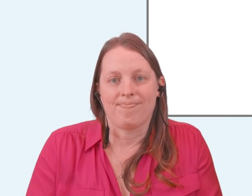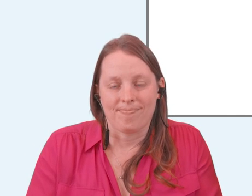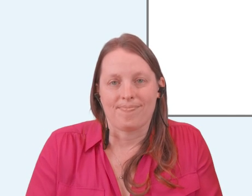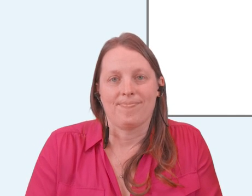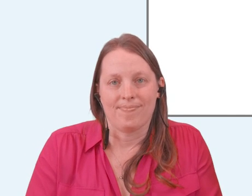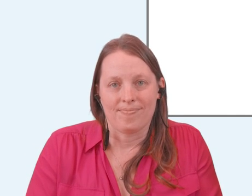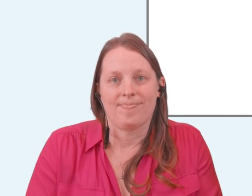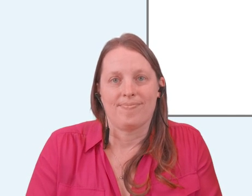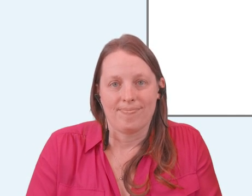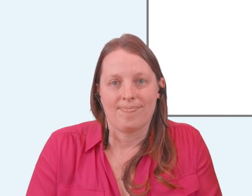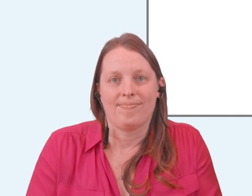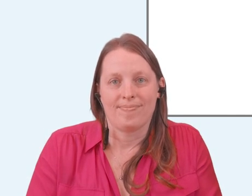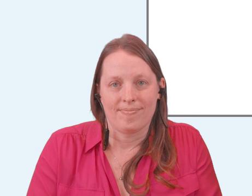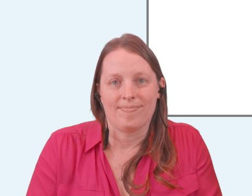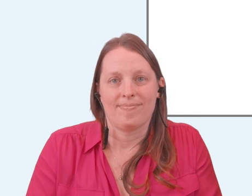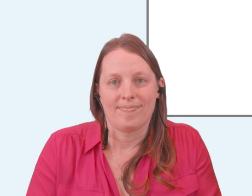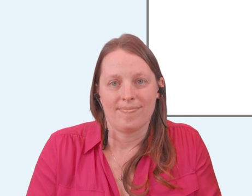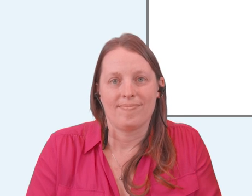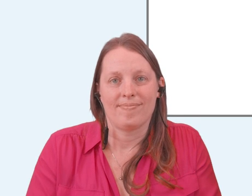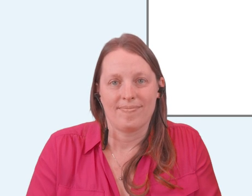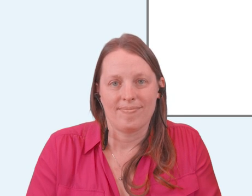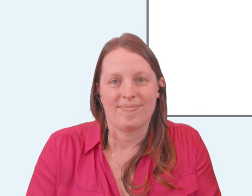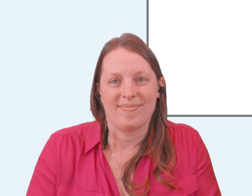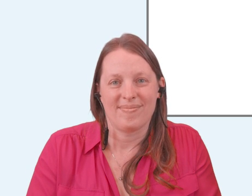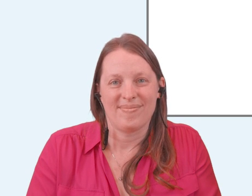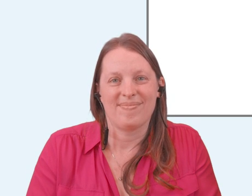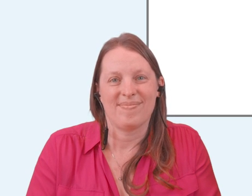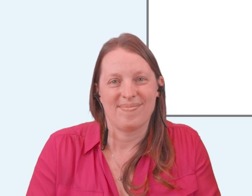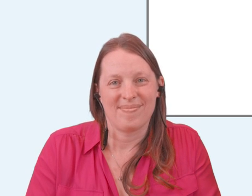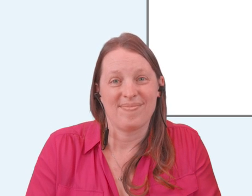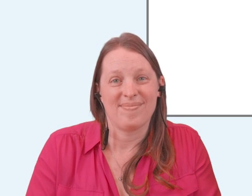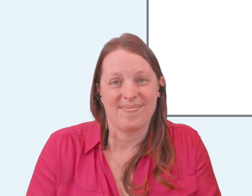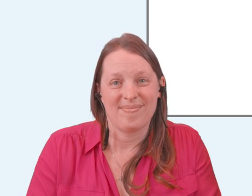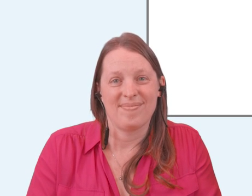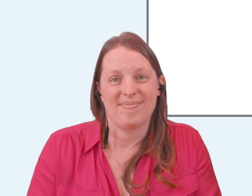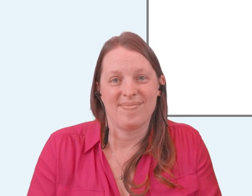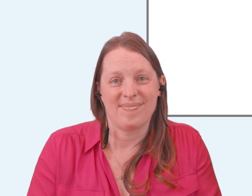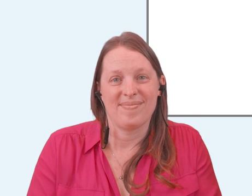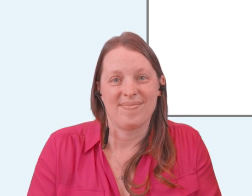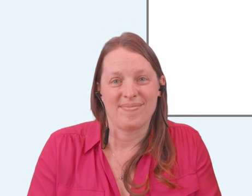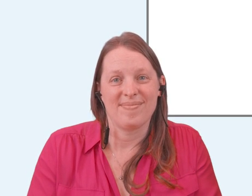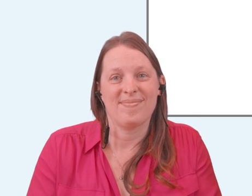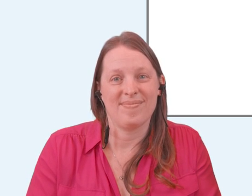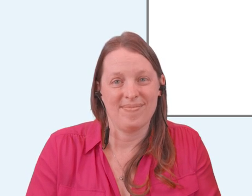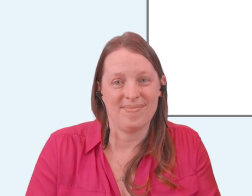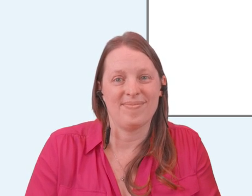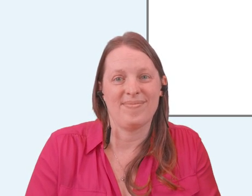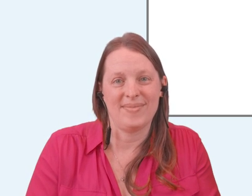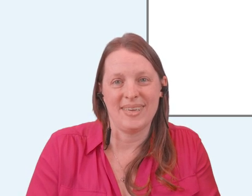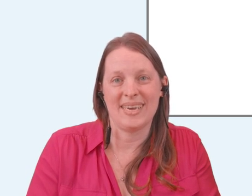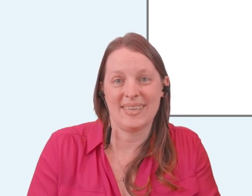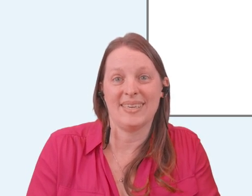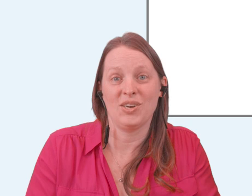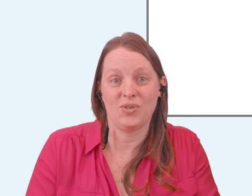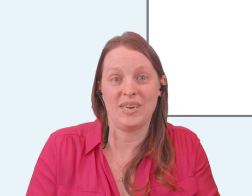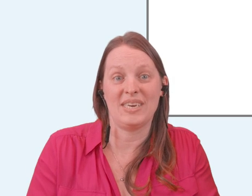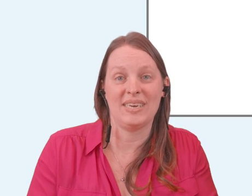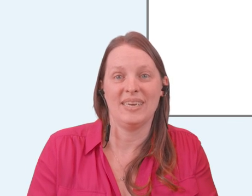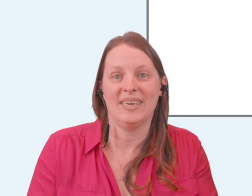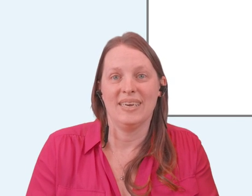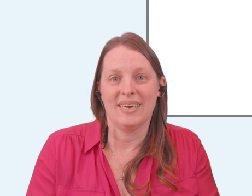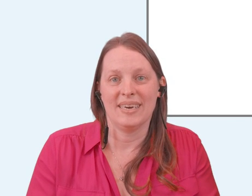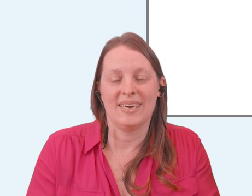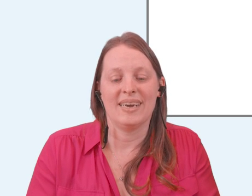canal. This is interesting. I have two cases from that. This is interesting. Yes,